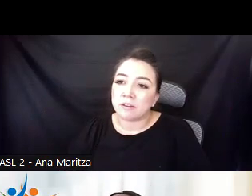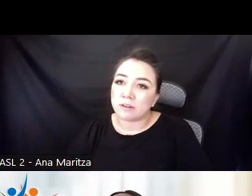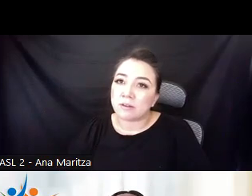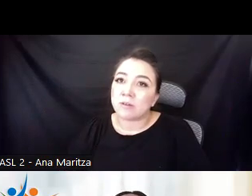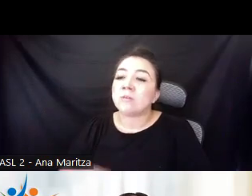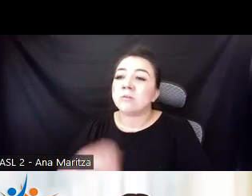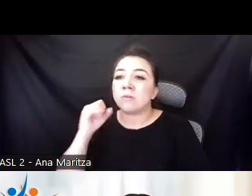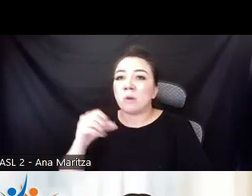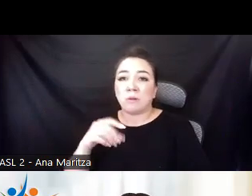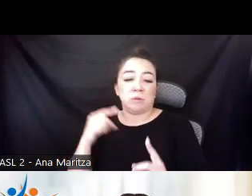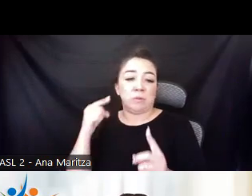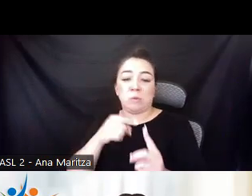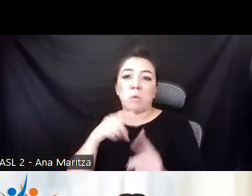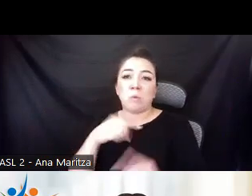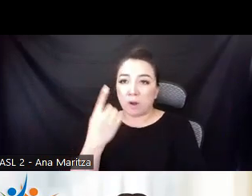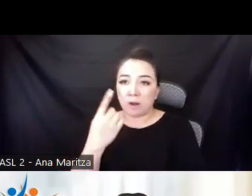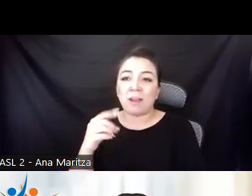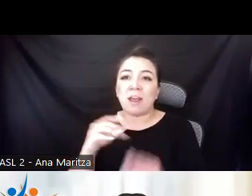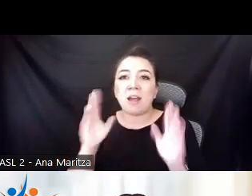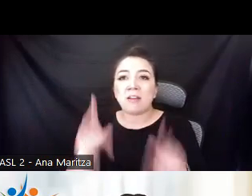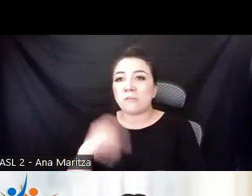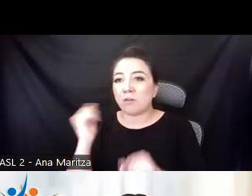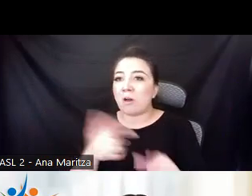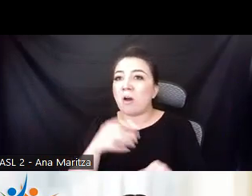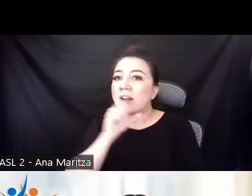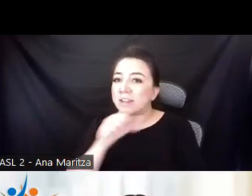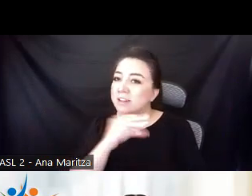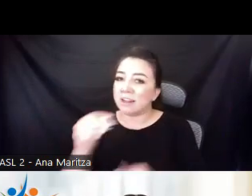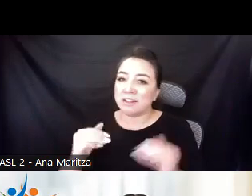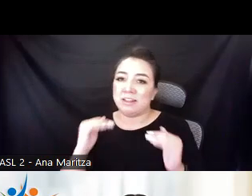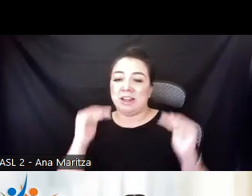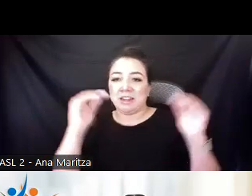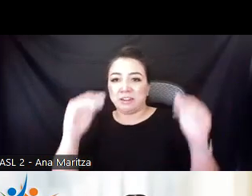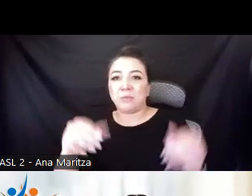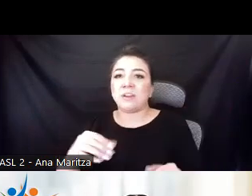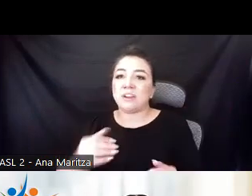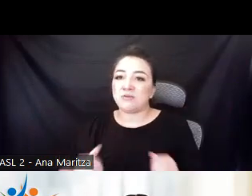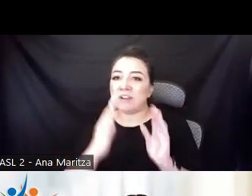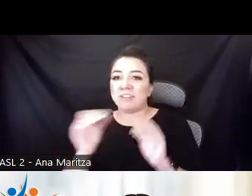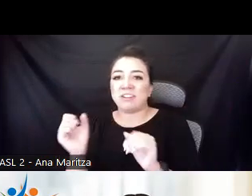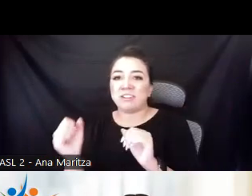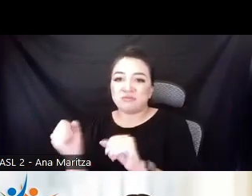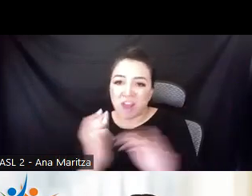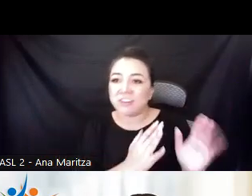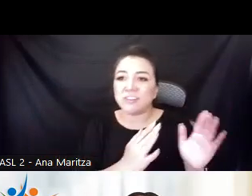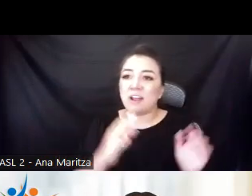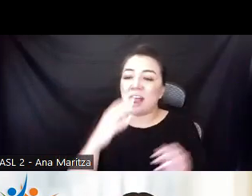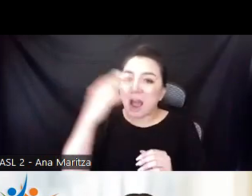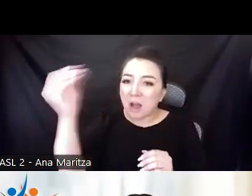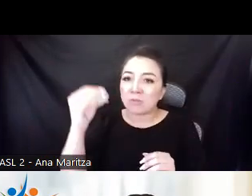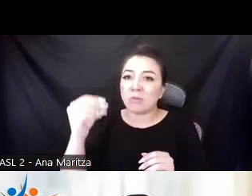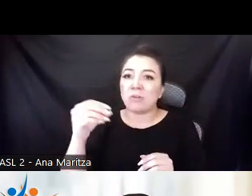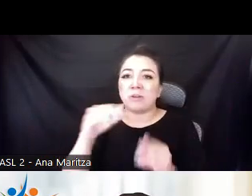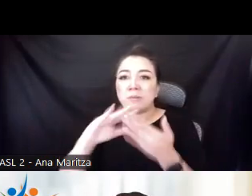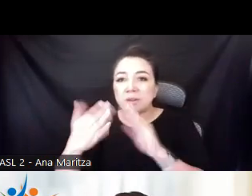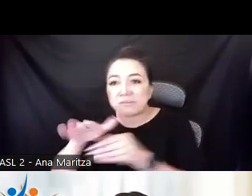So within Goal 1, housing for all ages and stages, we address the strategy of all outdoor and community